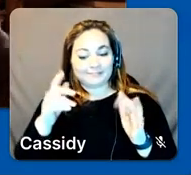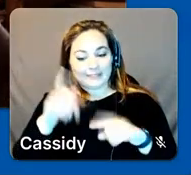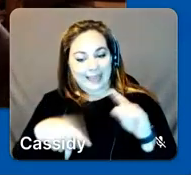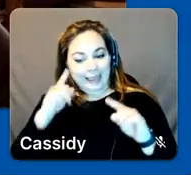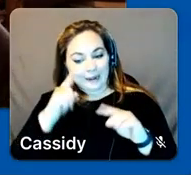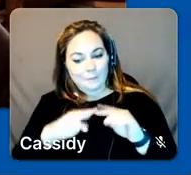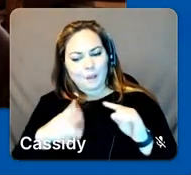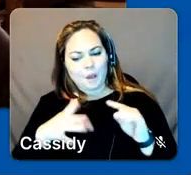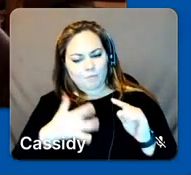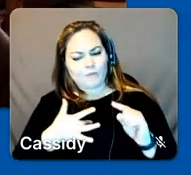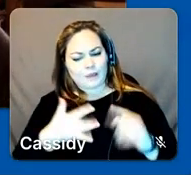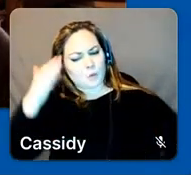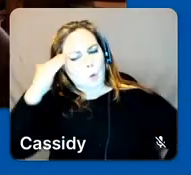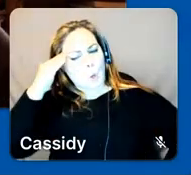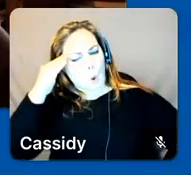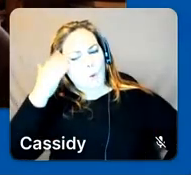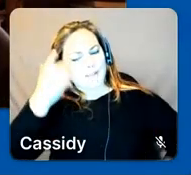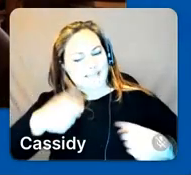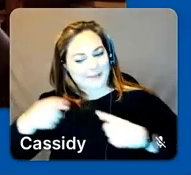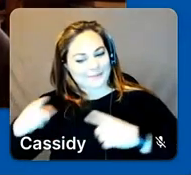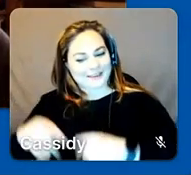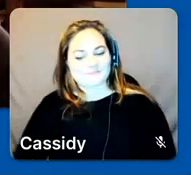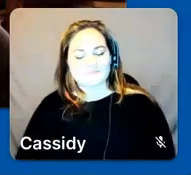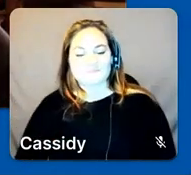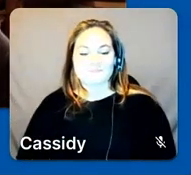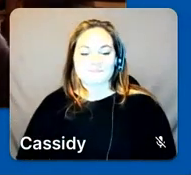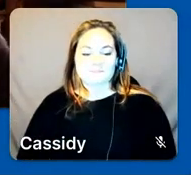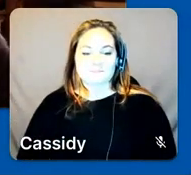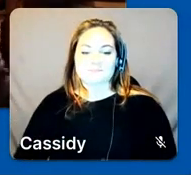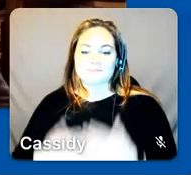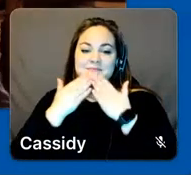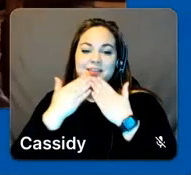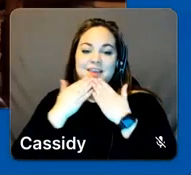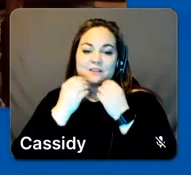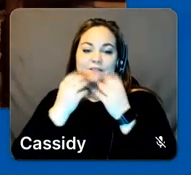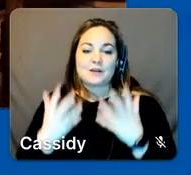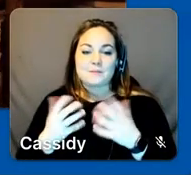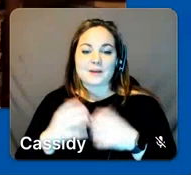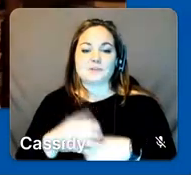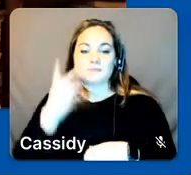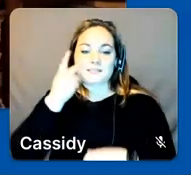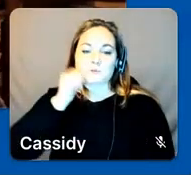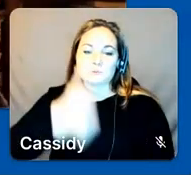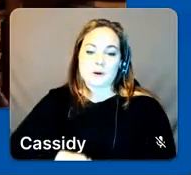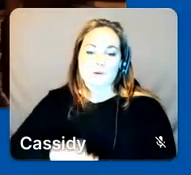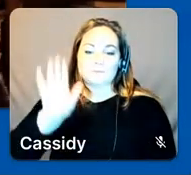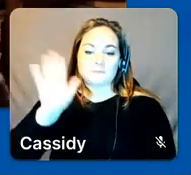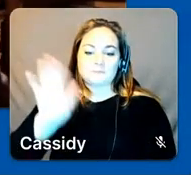they'll feel it. Thank you. Okay. Thanks very much, and see you tomorrow.